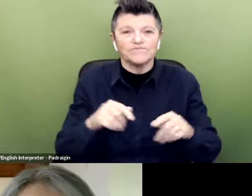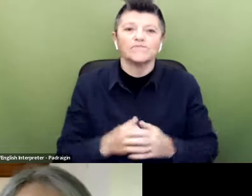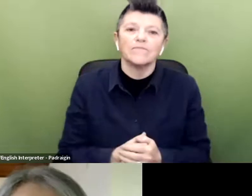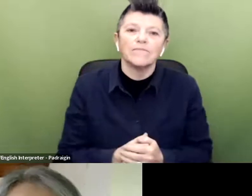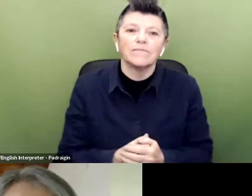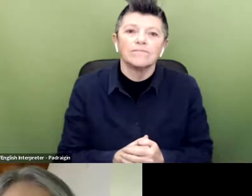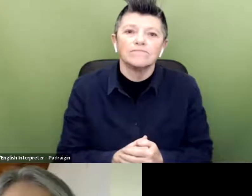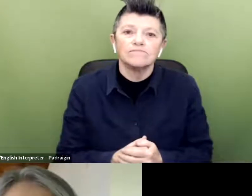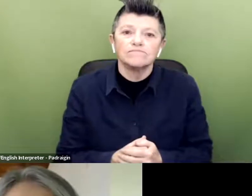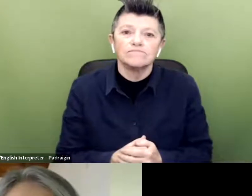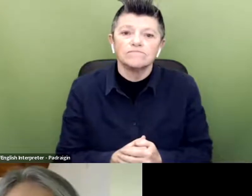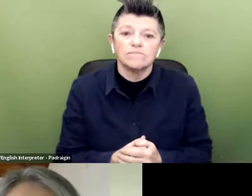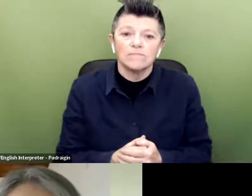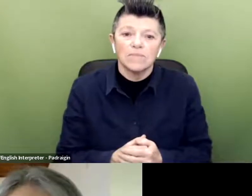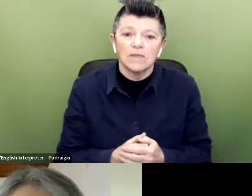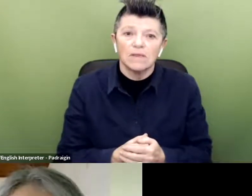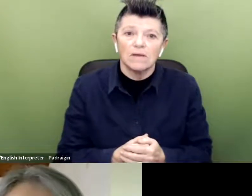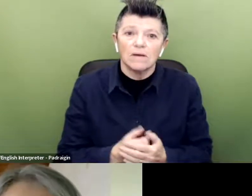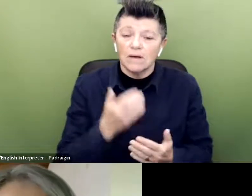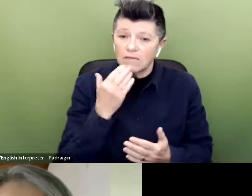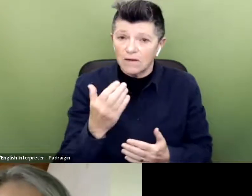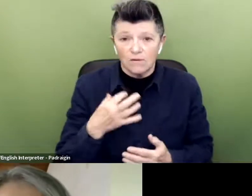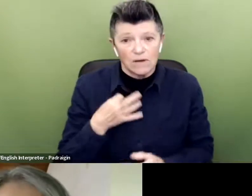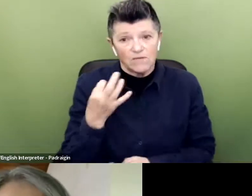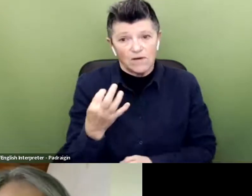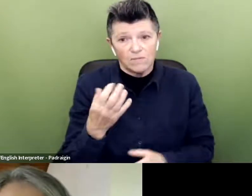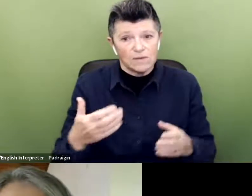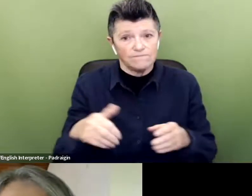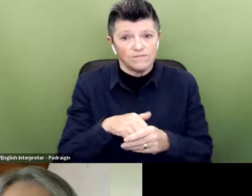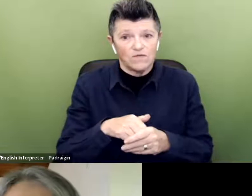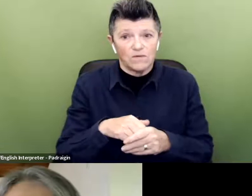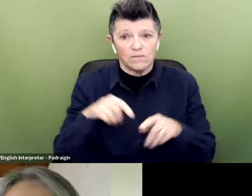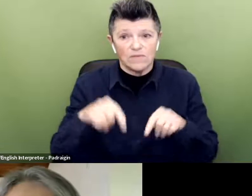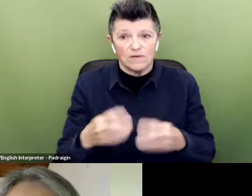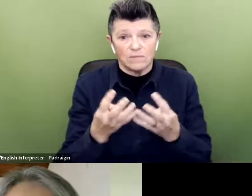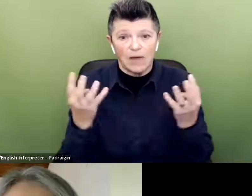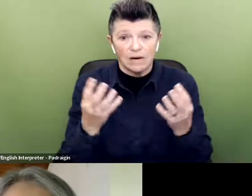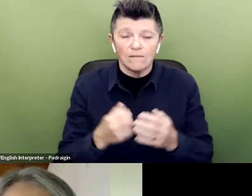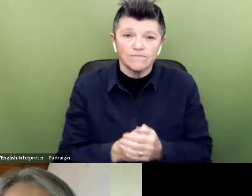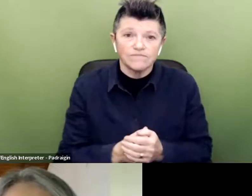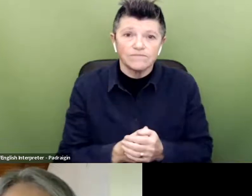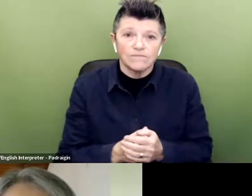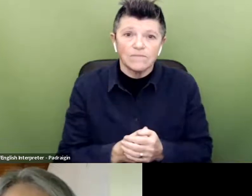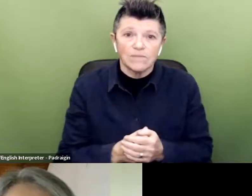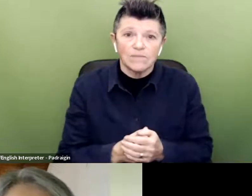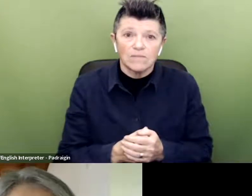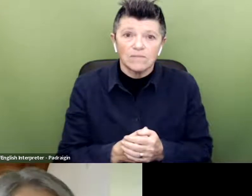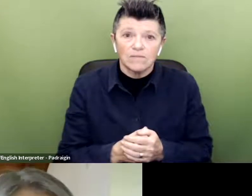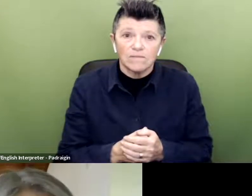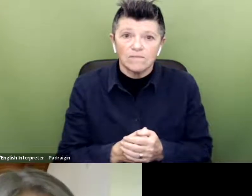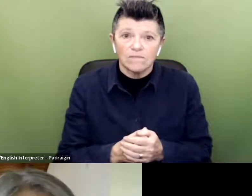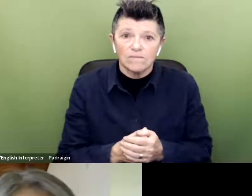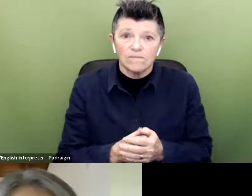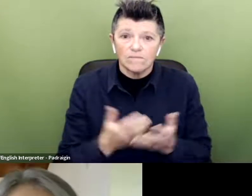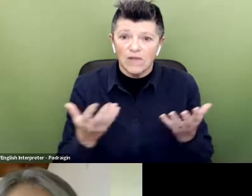Thanks, Ellen, for the invitation to take part in this panel. I have been reading your work